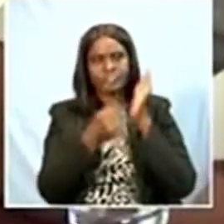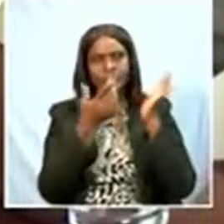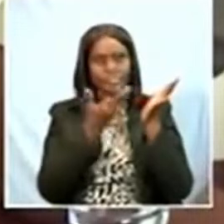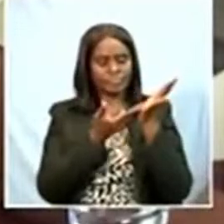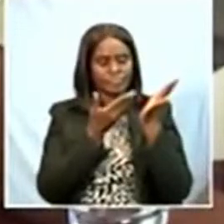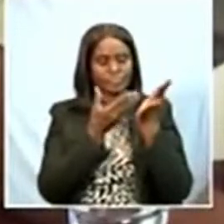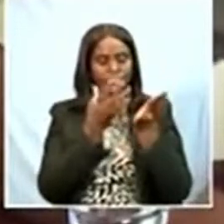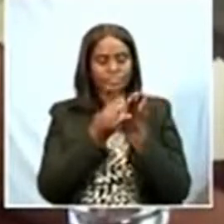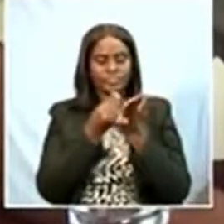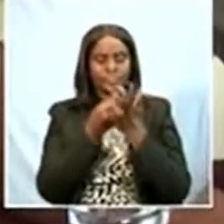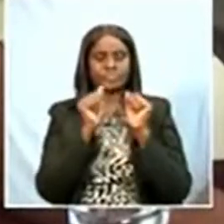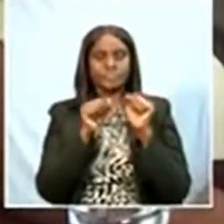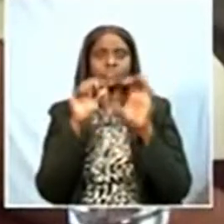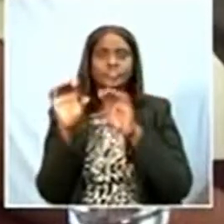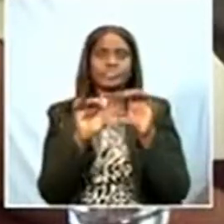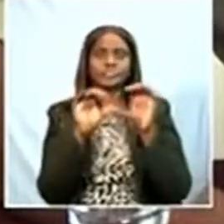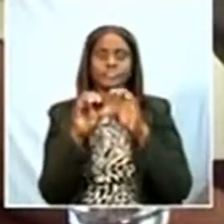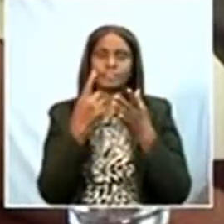do.